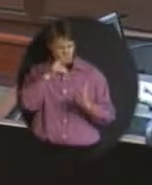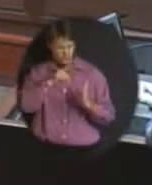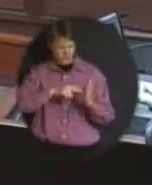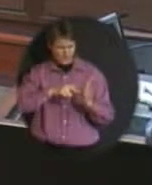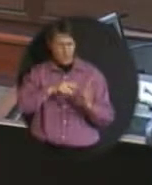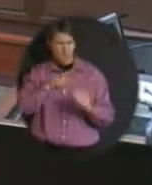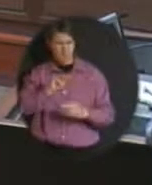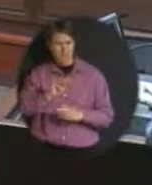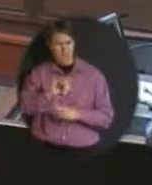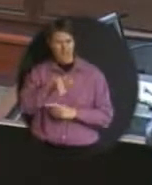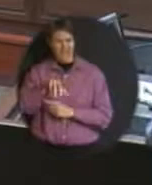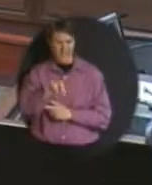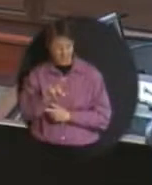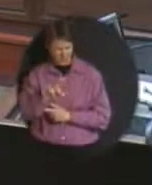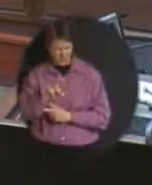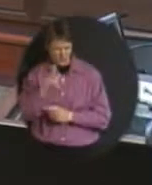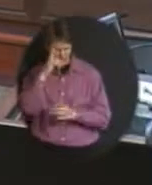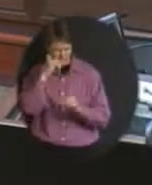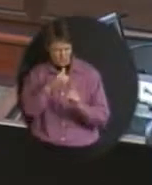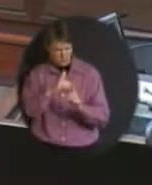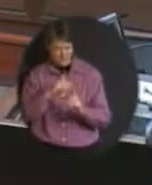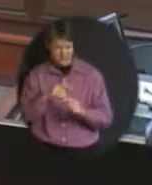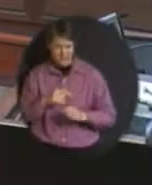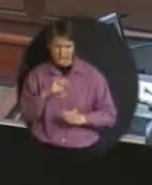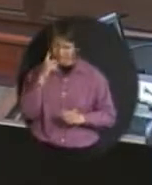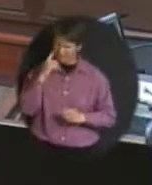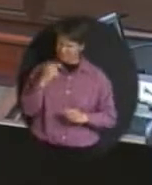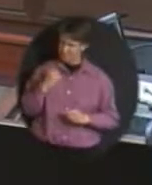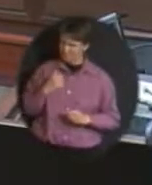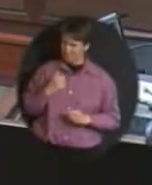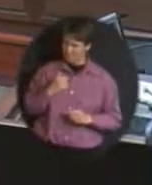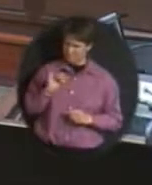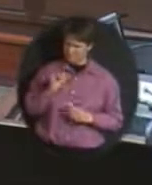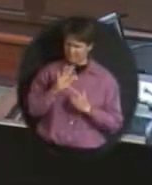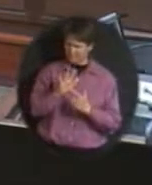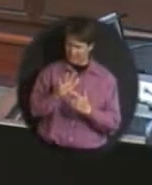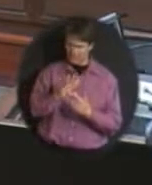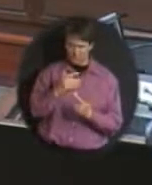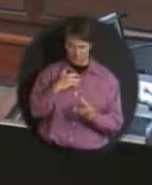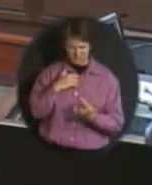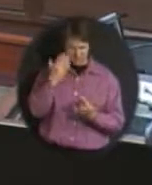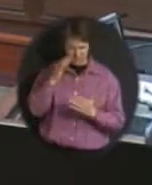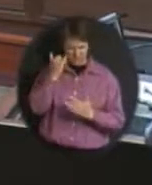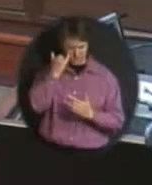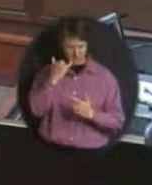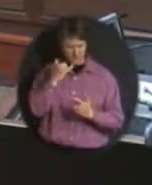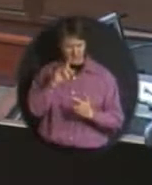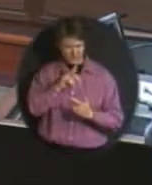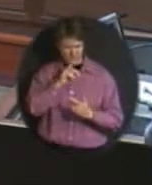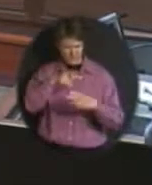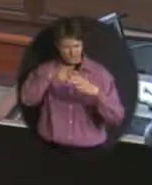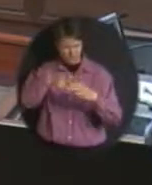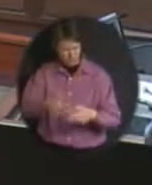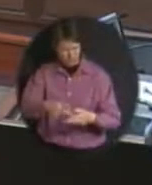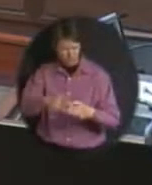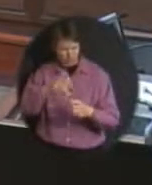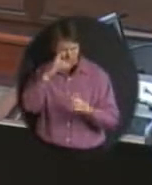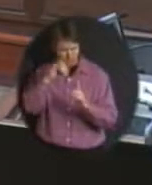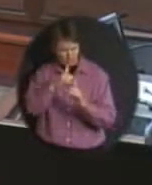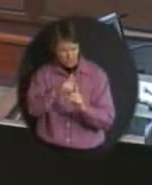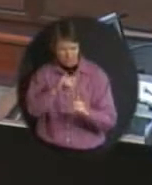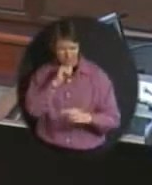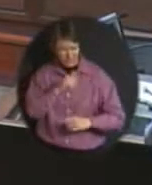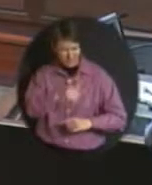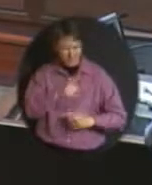thought, I don't know if I would have called that bullying. And so then I was questioning my own definition, but it